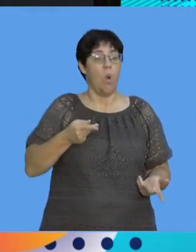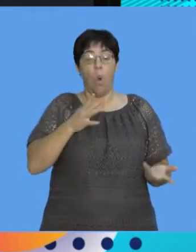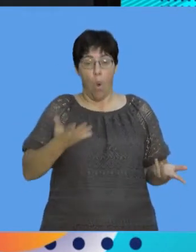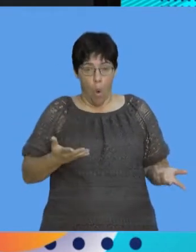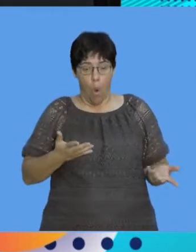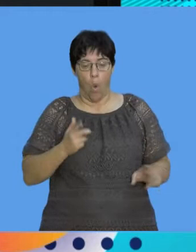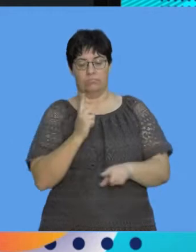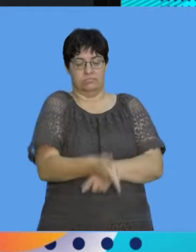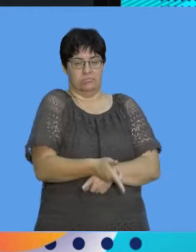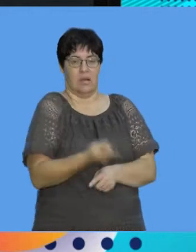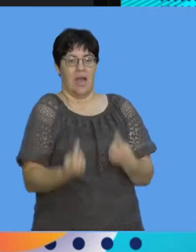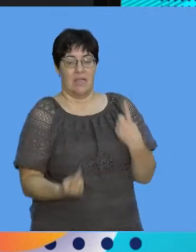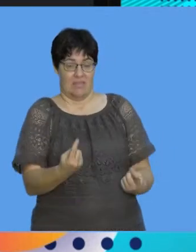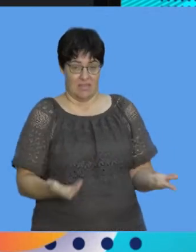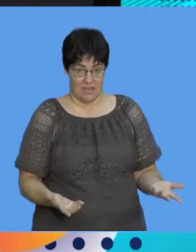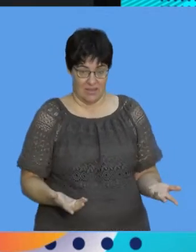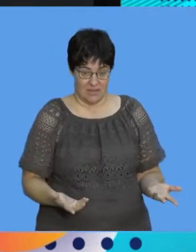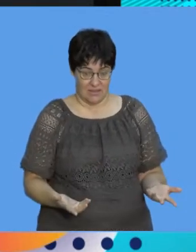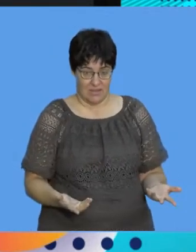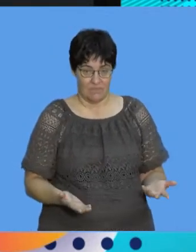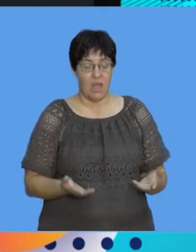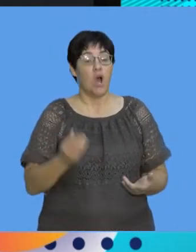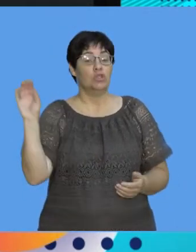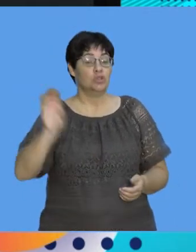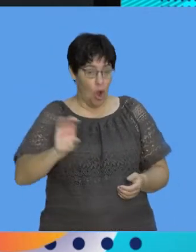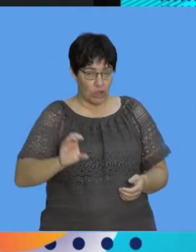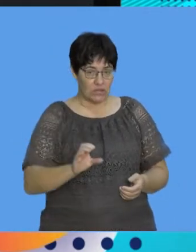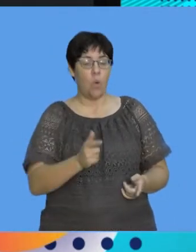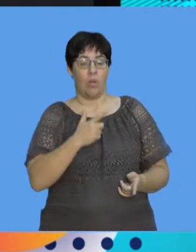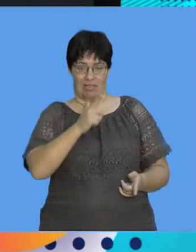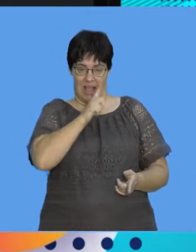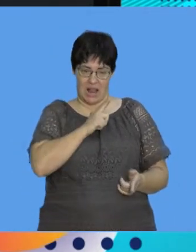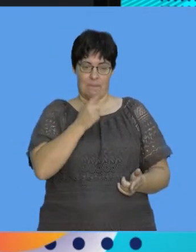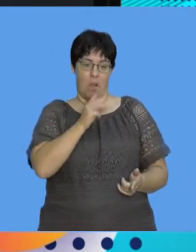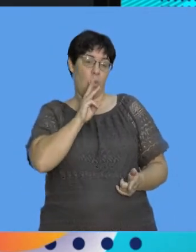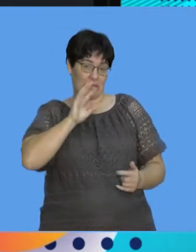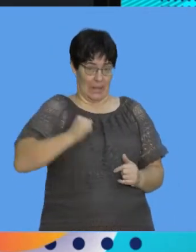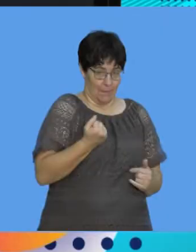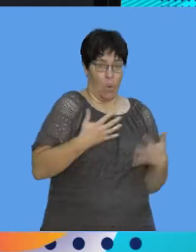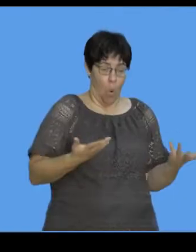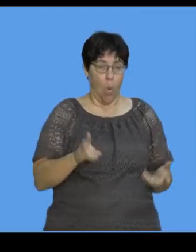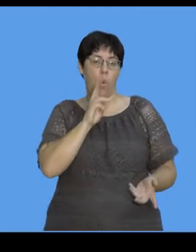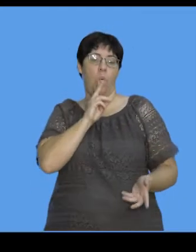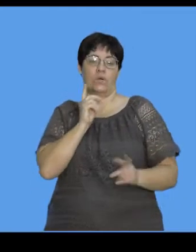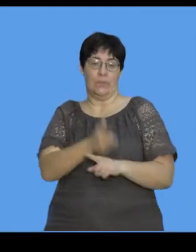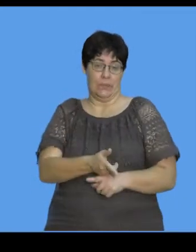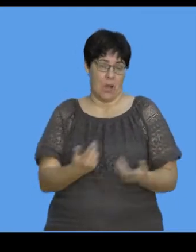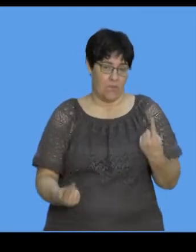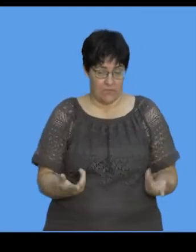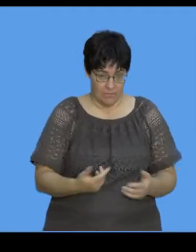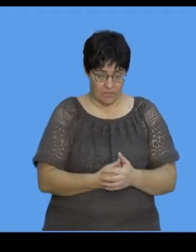or I need to let water out. And the salt balance is going to tell you what to do. Have a look at the next two